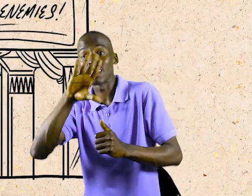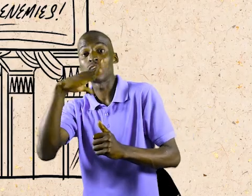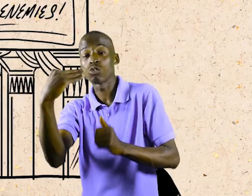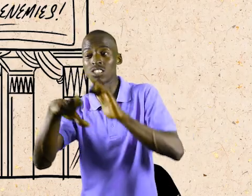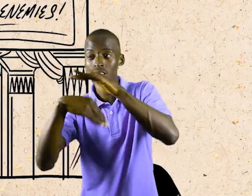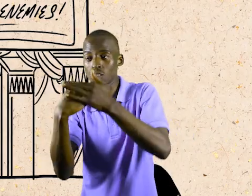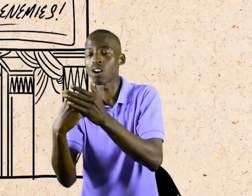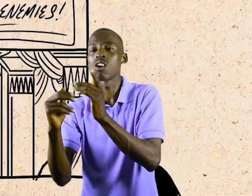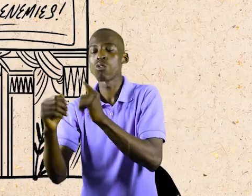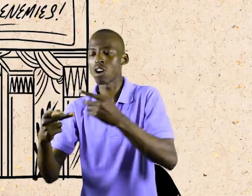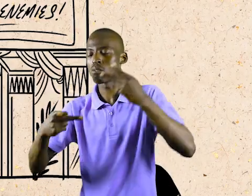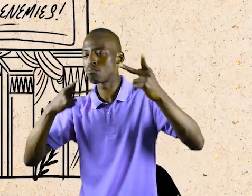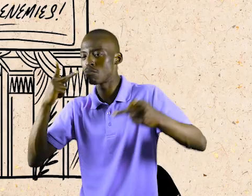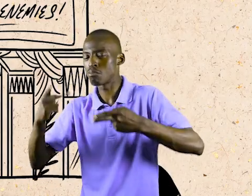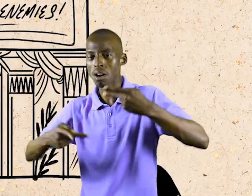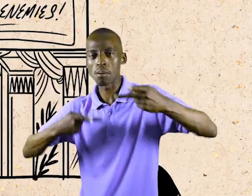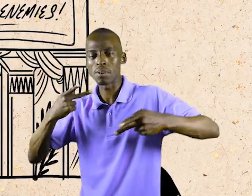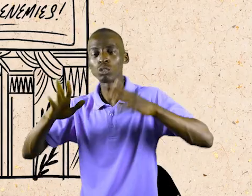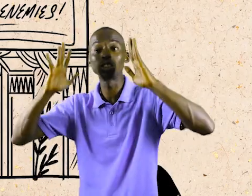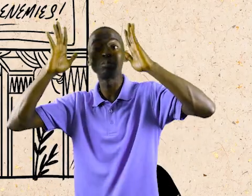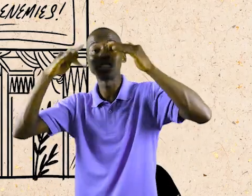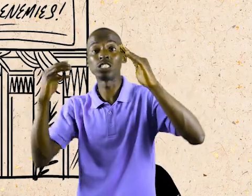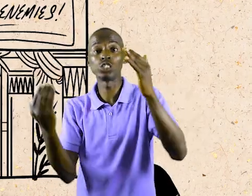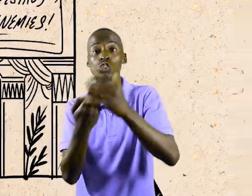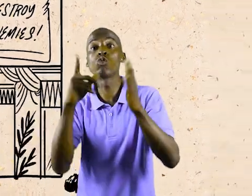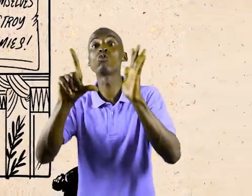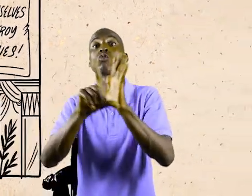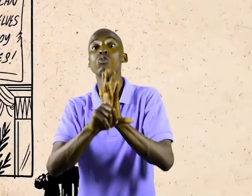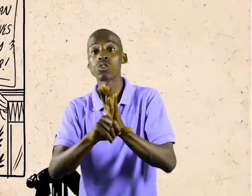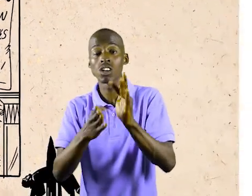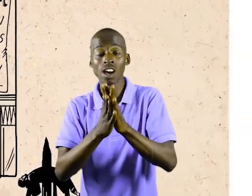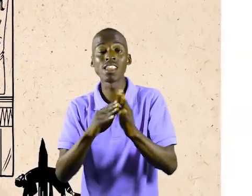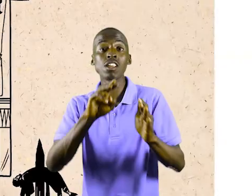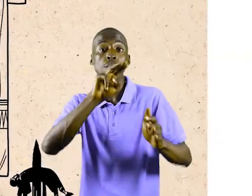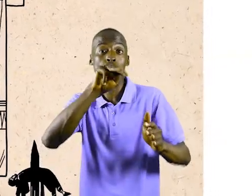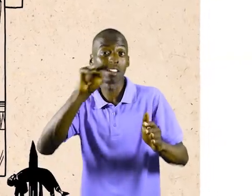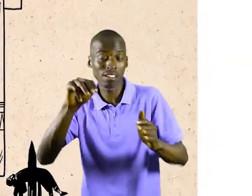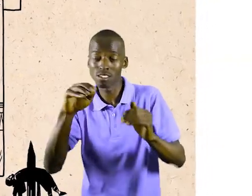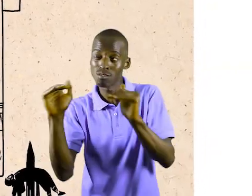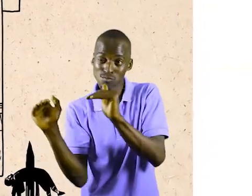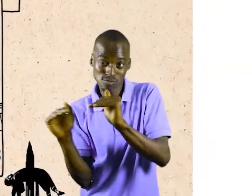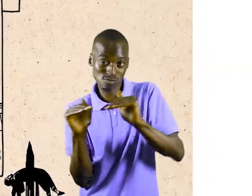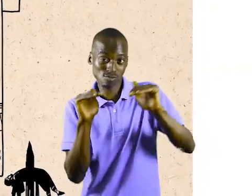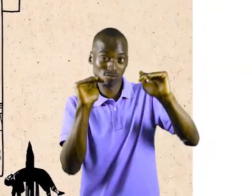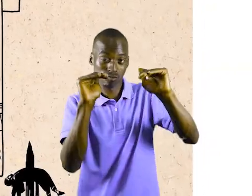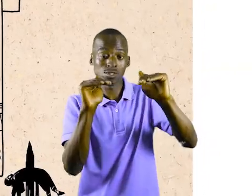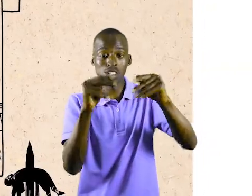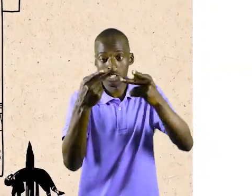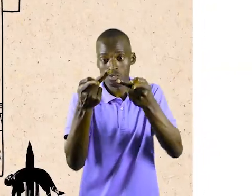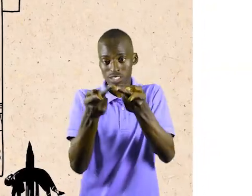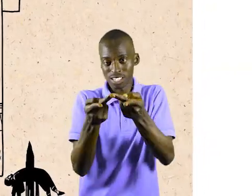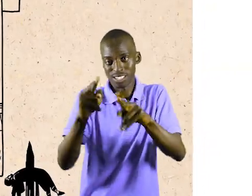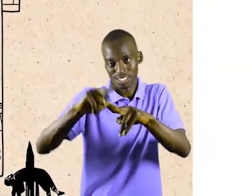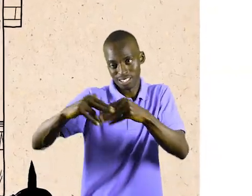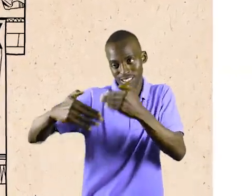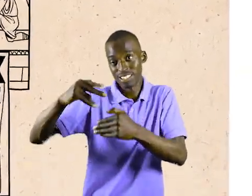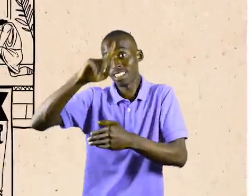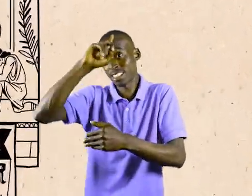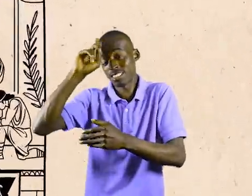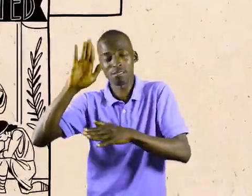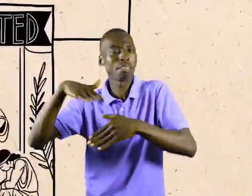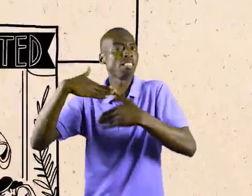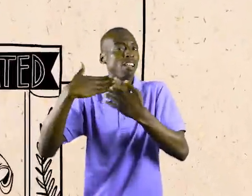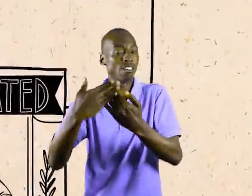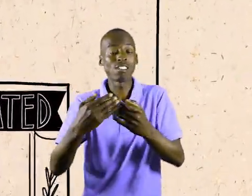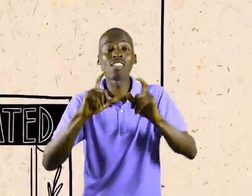everywhere hold banquets and feasts to celebrate this new decree, and Mordecai is elevated to a seat beside the king. Eventually,